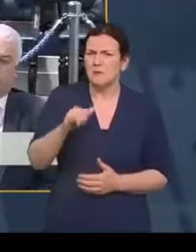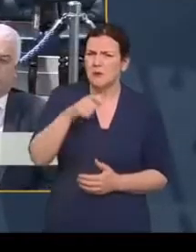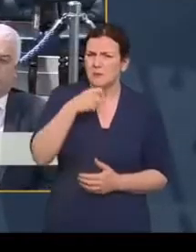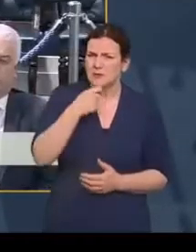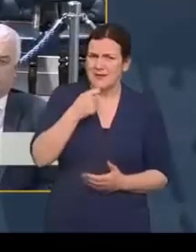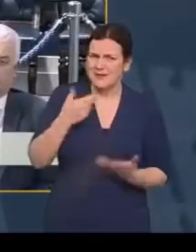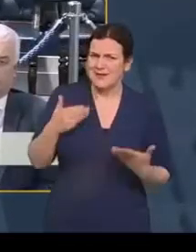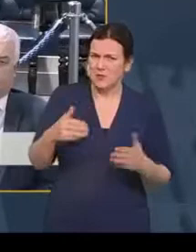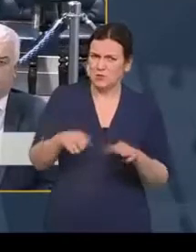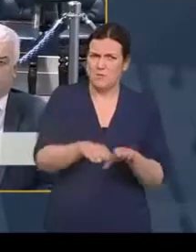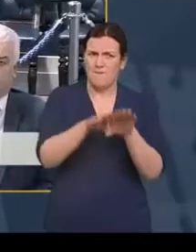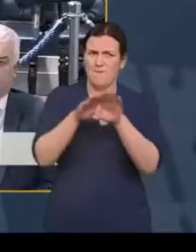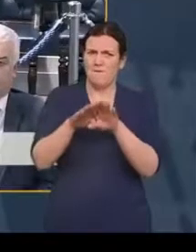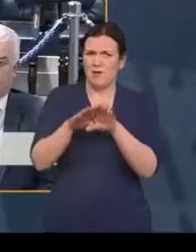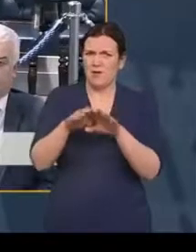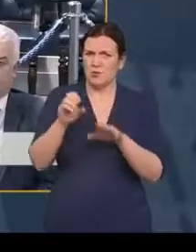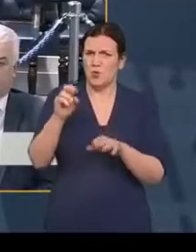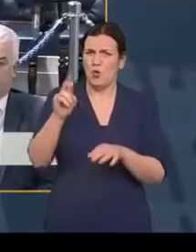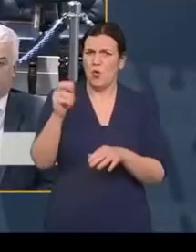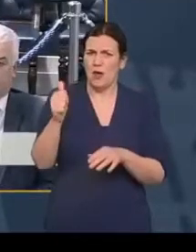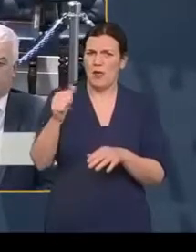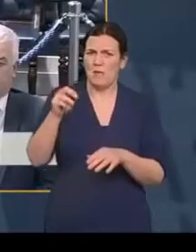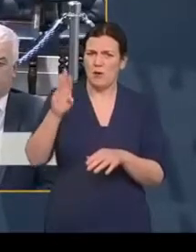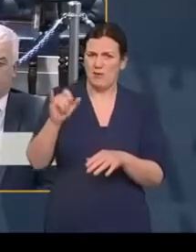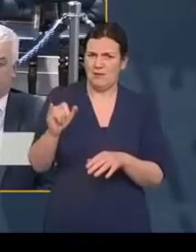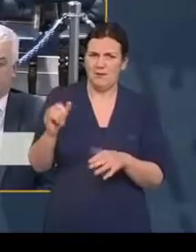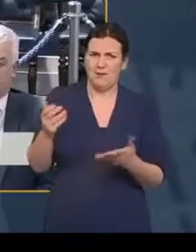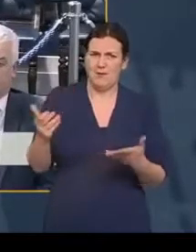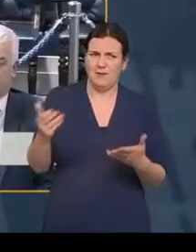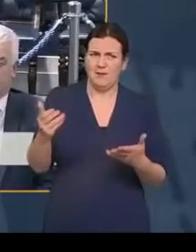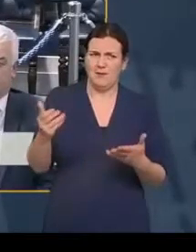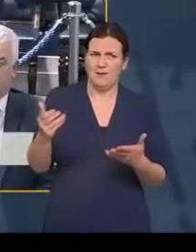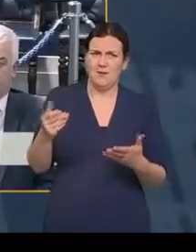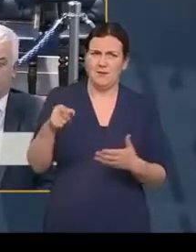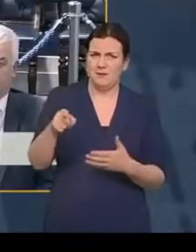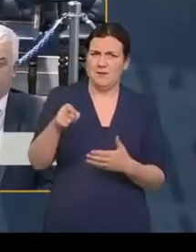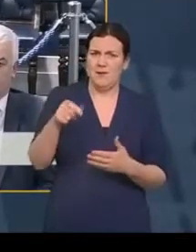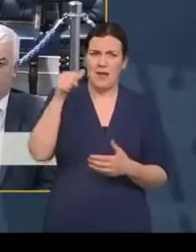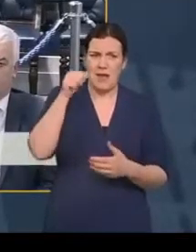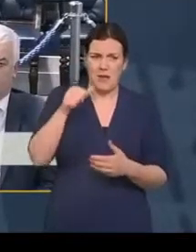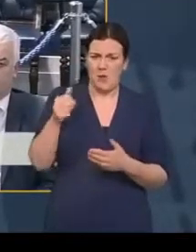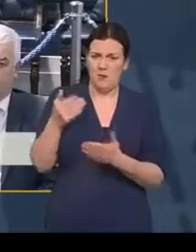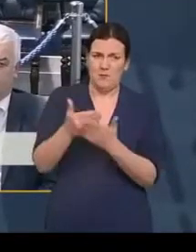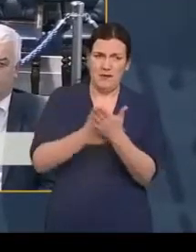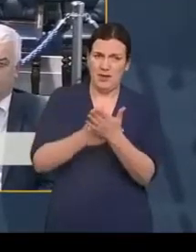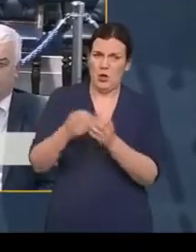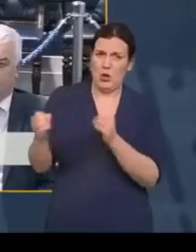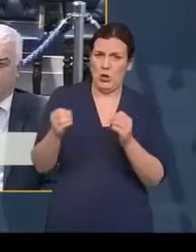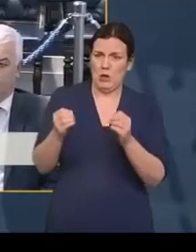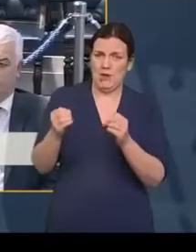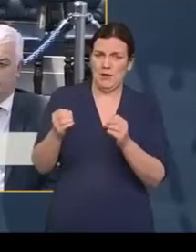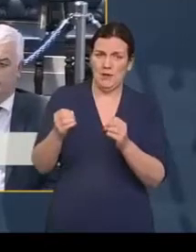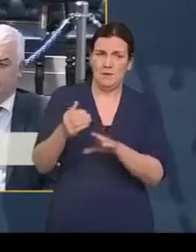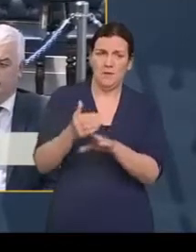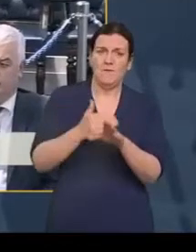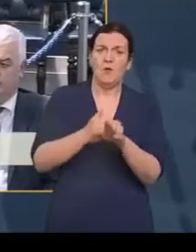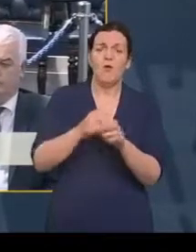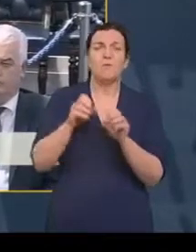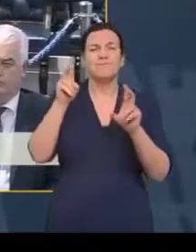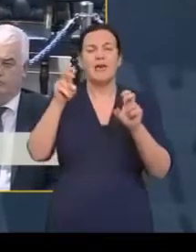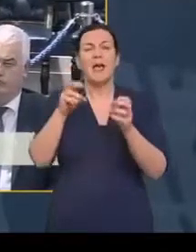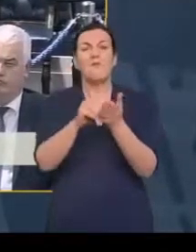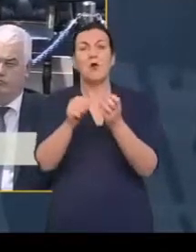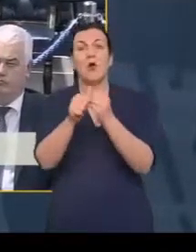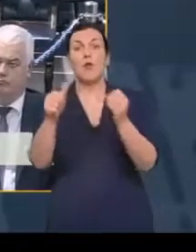to colleagues, because in fairness to Orla Murray, she did allow this bill to come in earlier than the